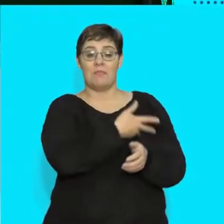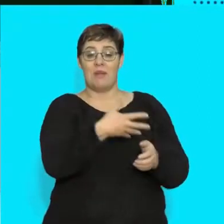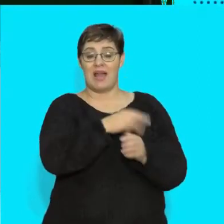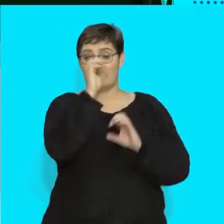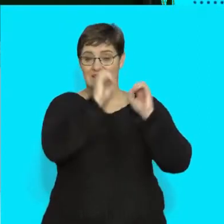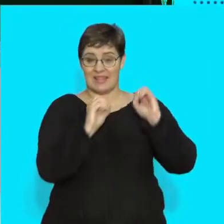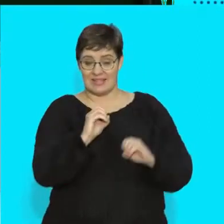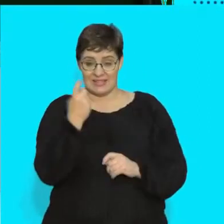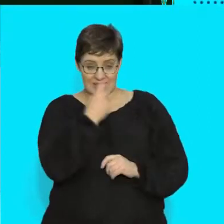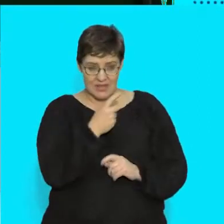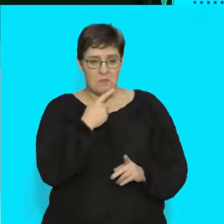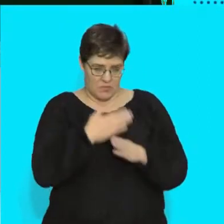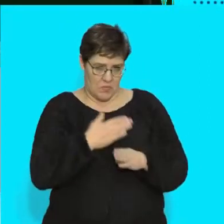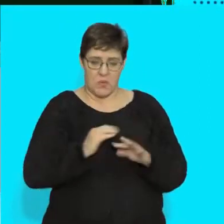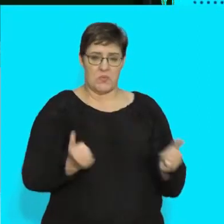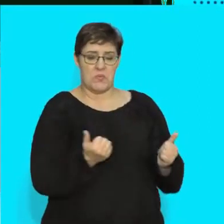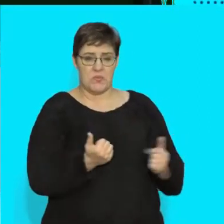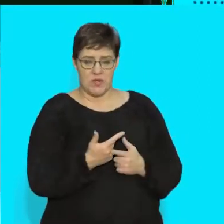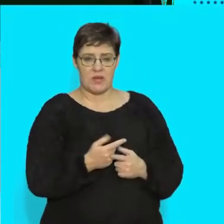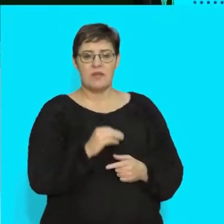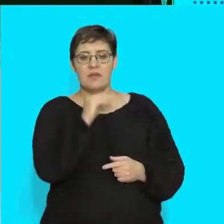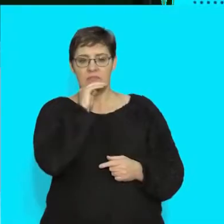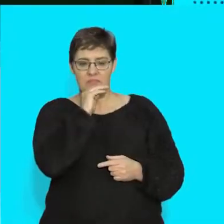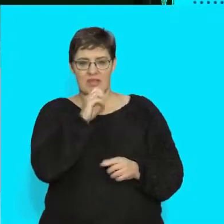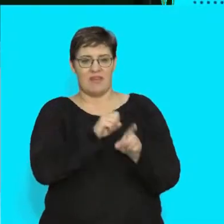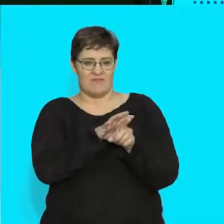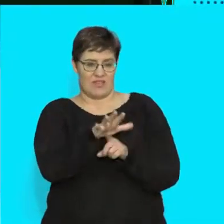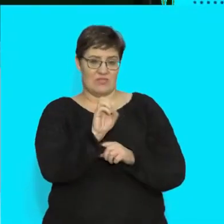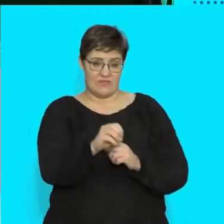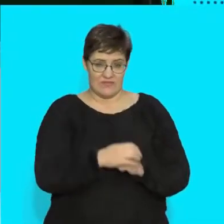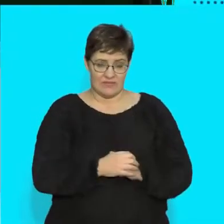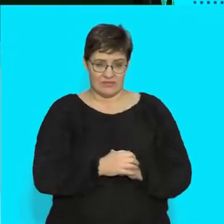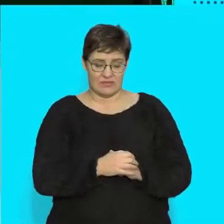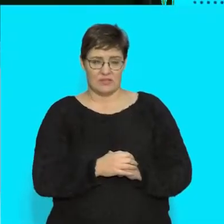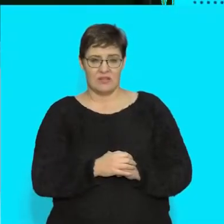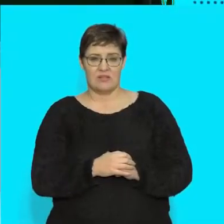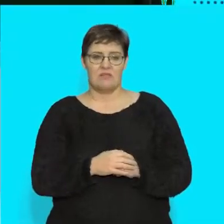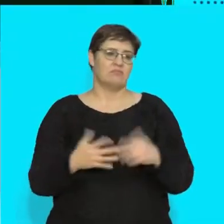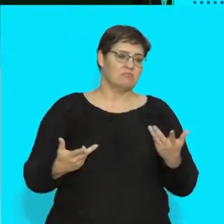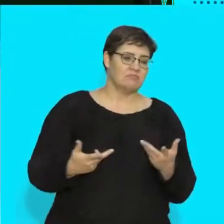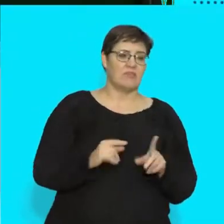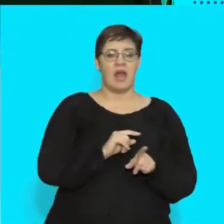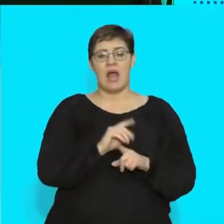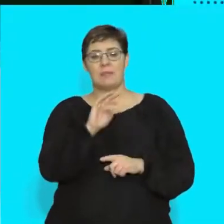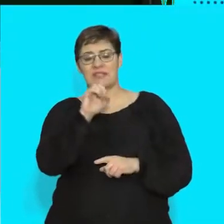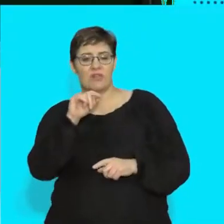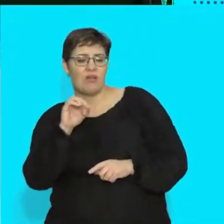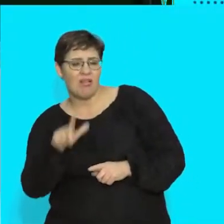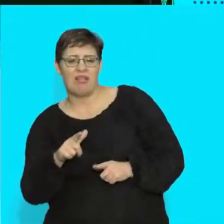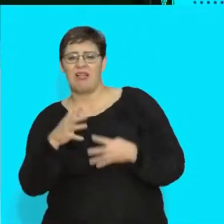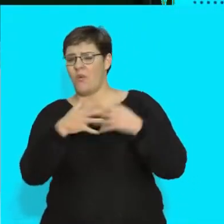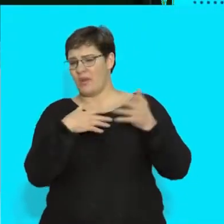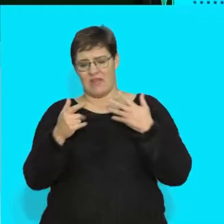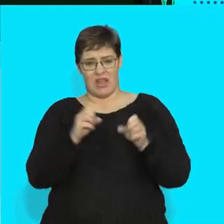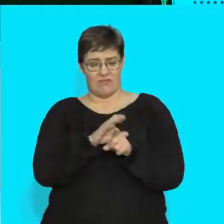all right, are working, and that means that you have an infection. That there's a body, maybe a bacterial, whatever infection,